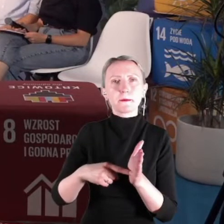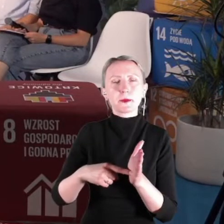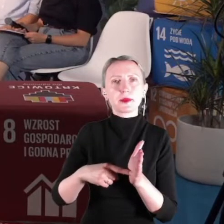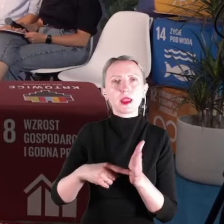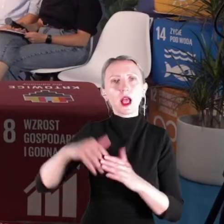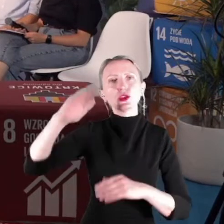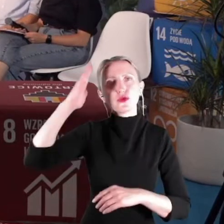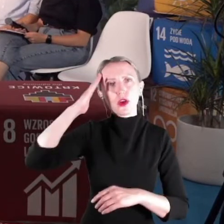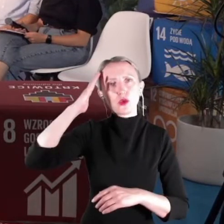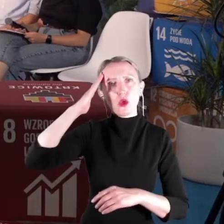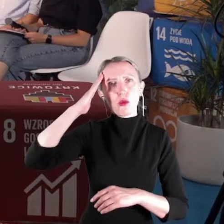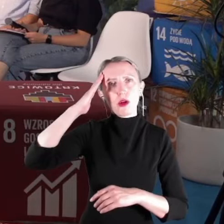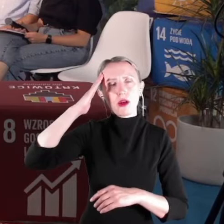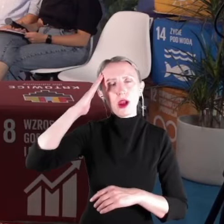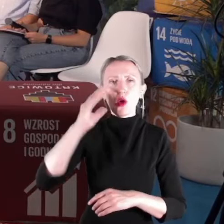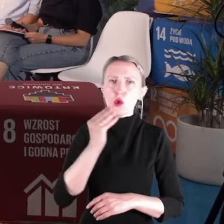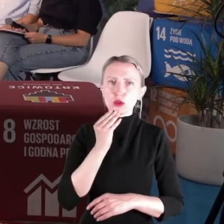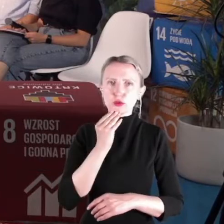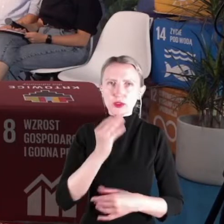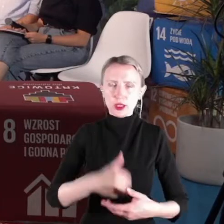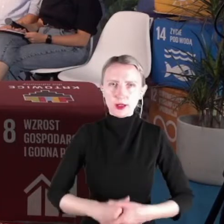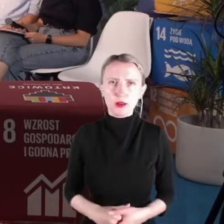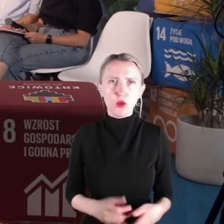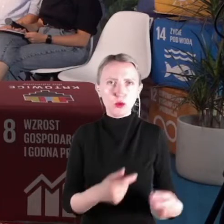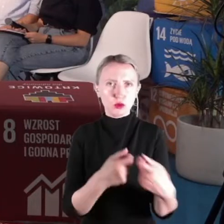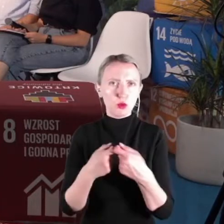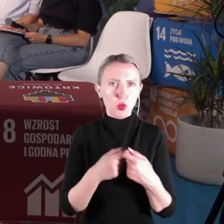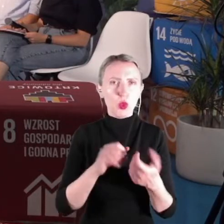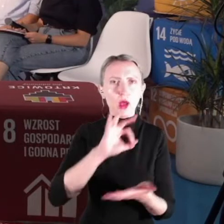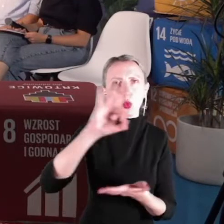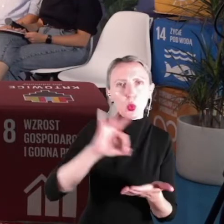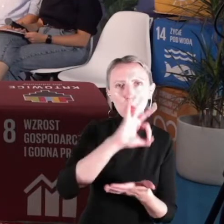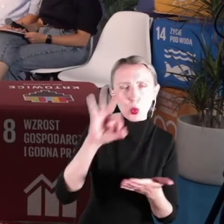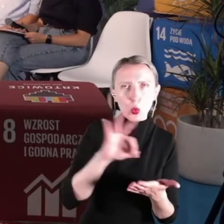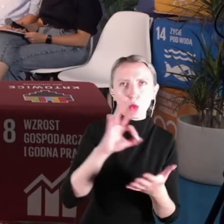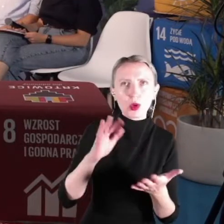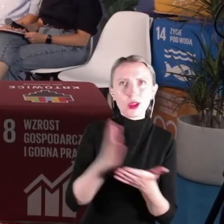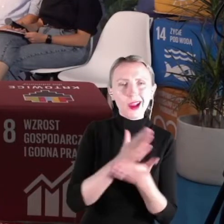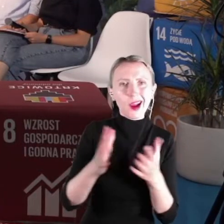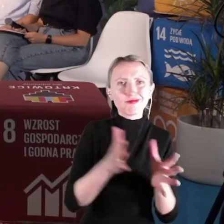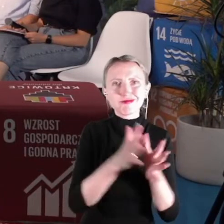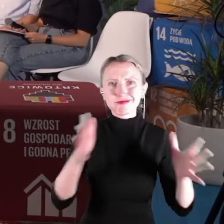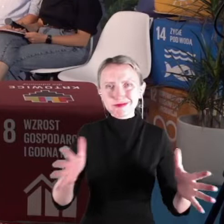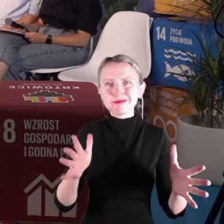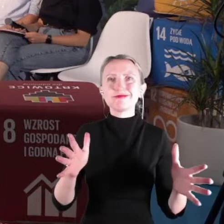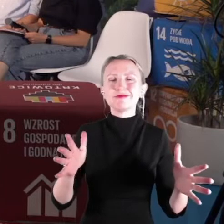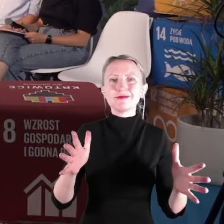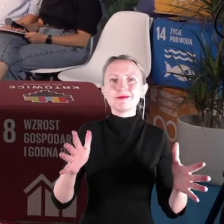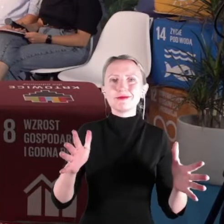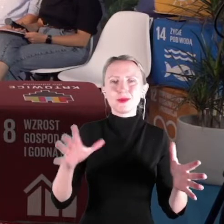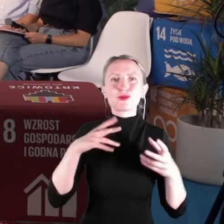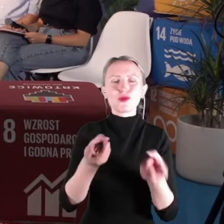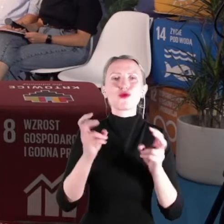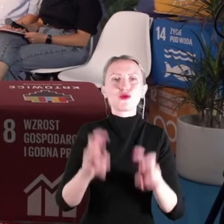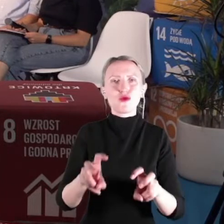which can run around the neighborhood to foster conscious nutrition, and